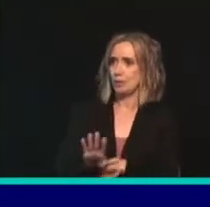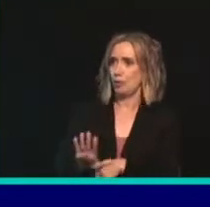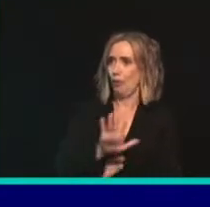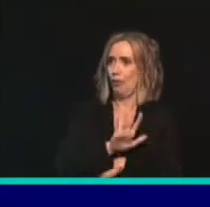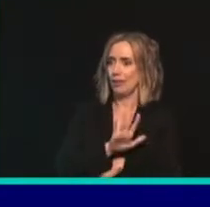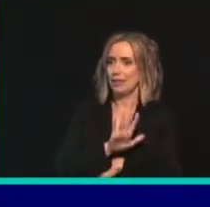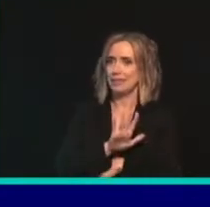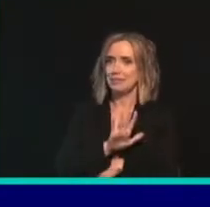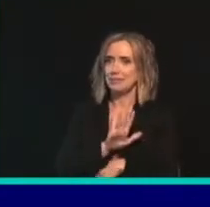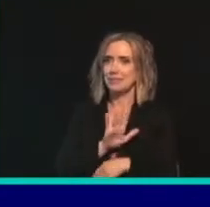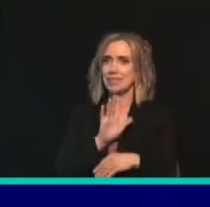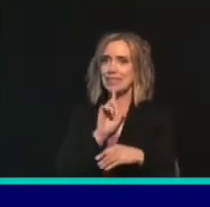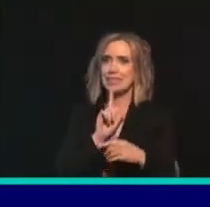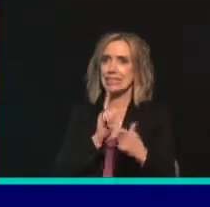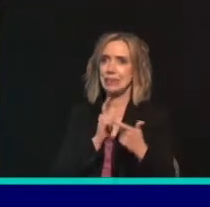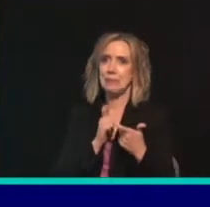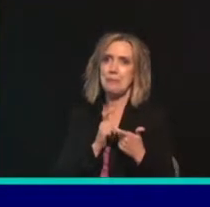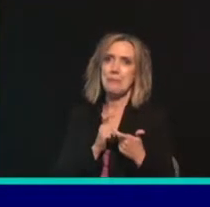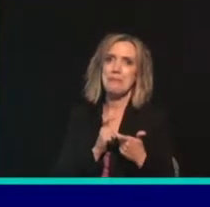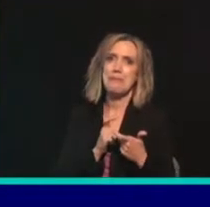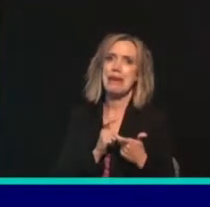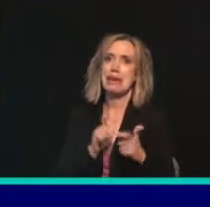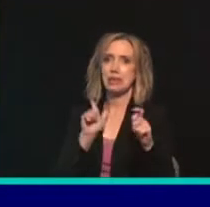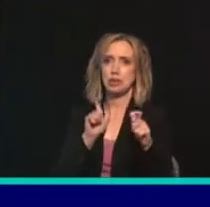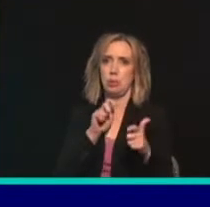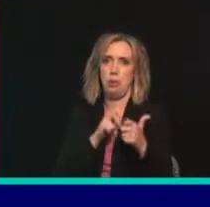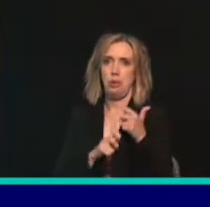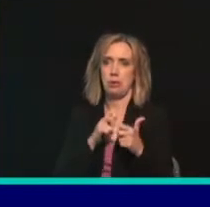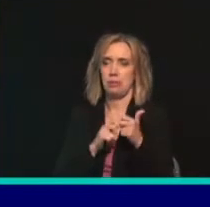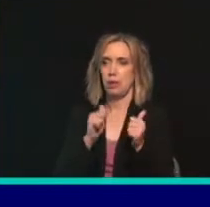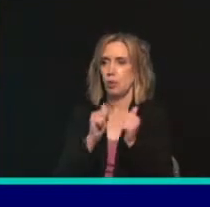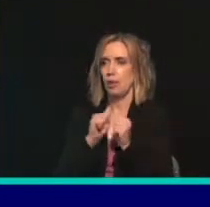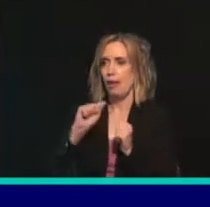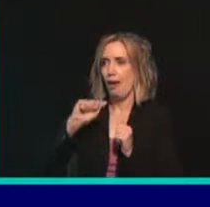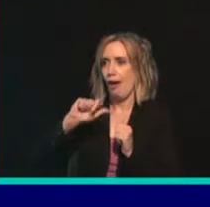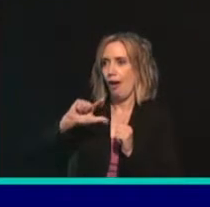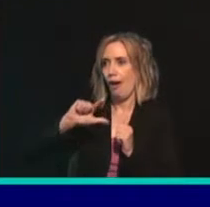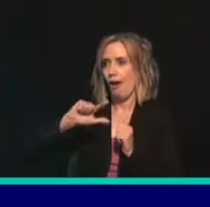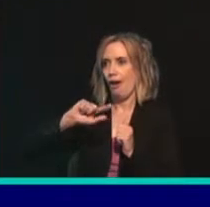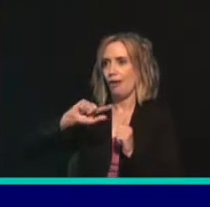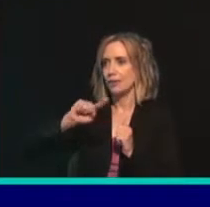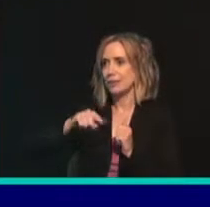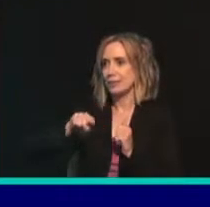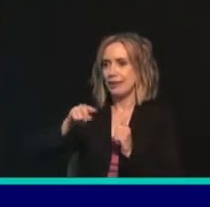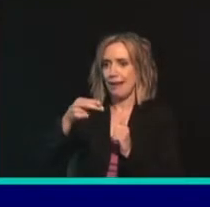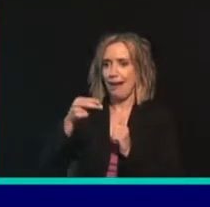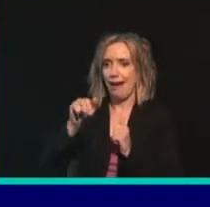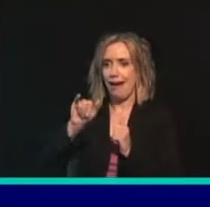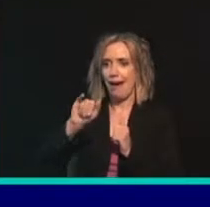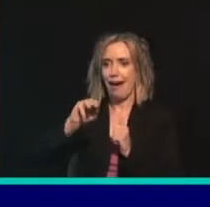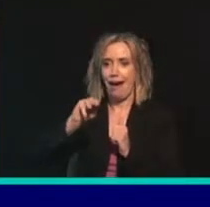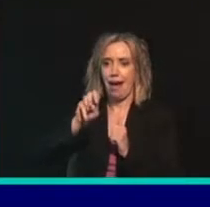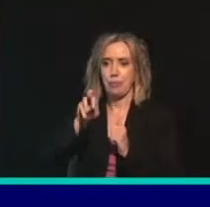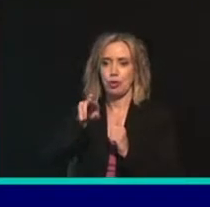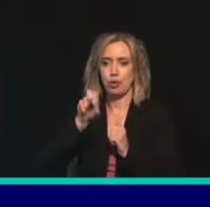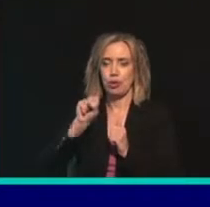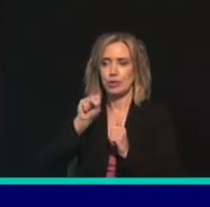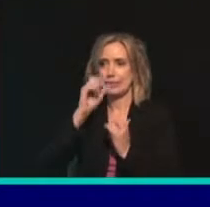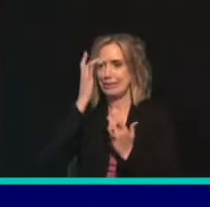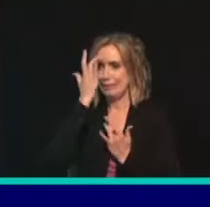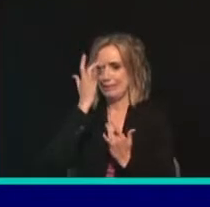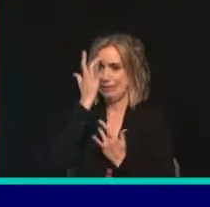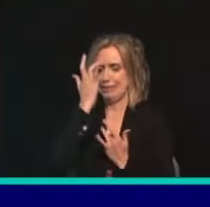brain and body is Alzheimer's disease. It's a neurodegenerative disorder. It